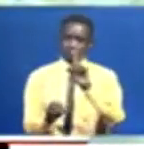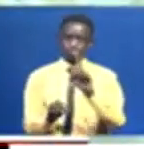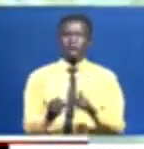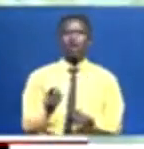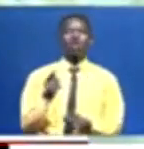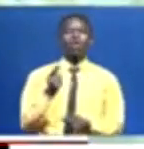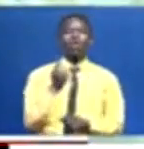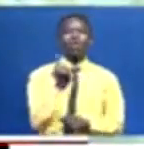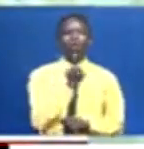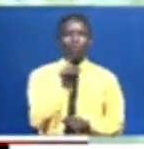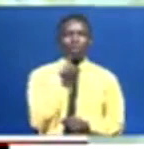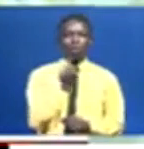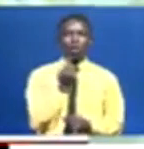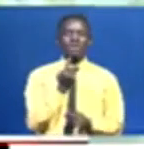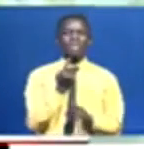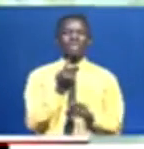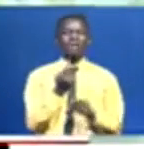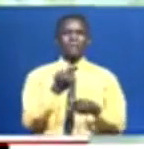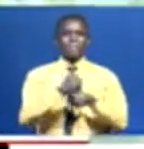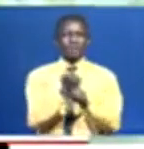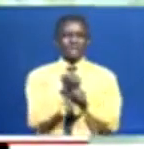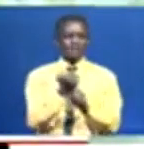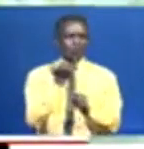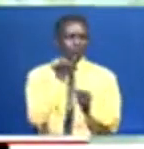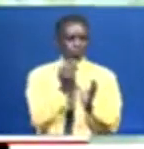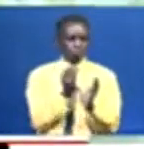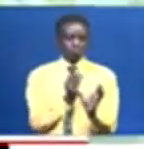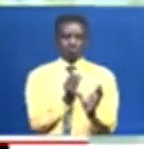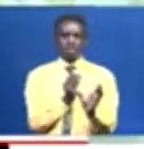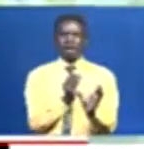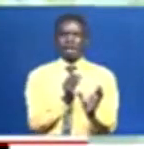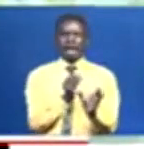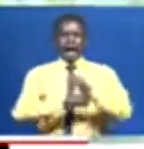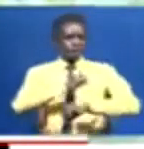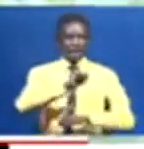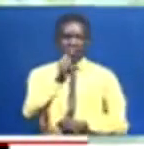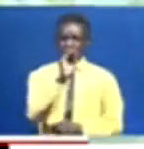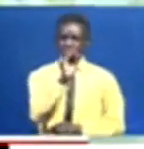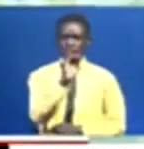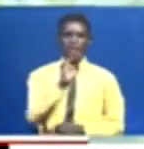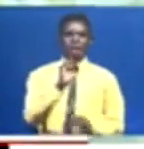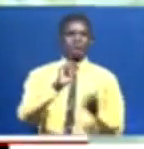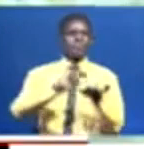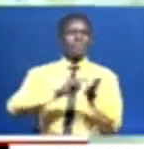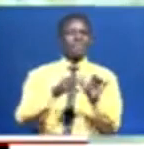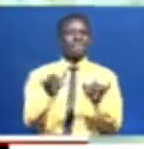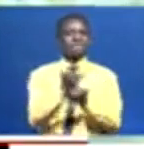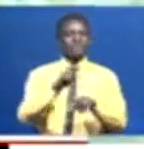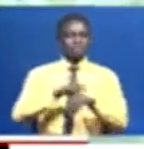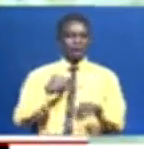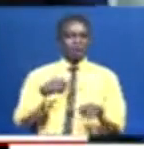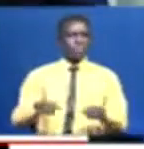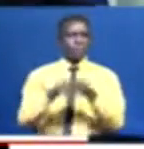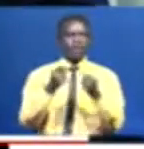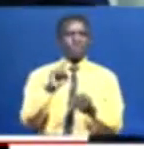isolate or quarantine. So similar to when you're having an outbreak, the first thing is to quarantine all